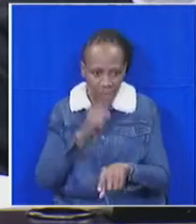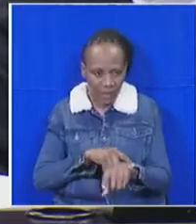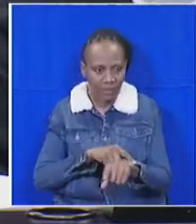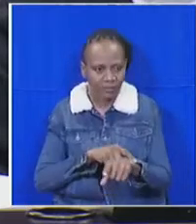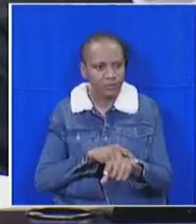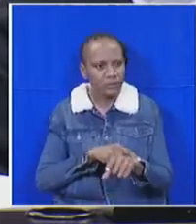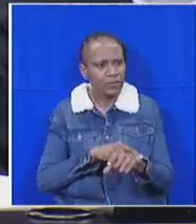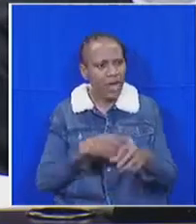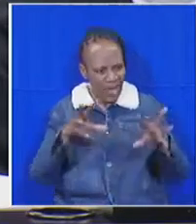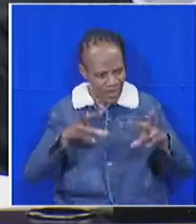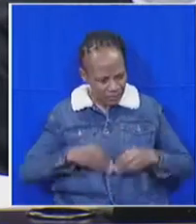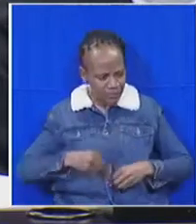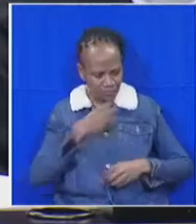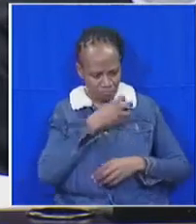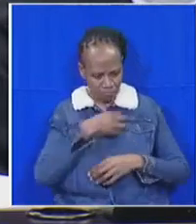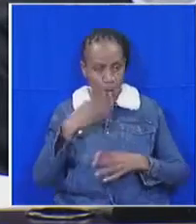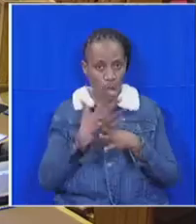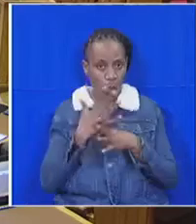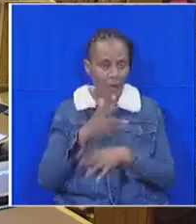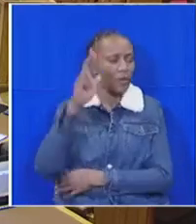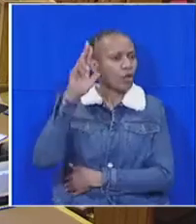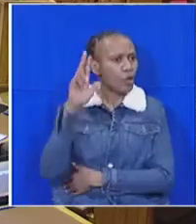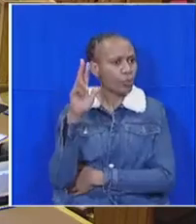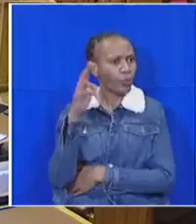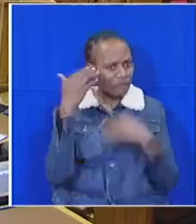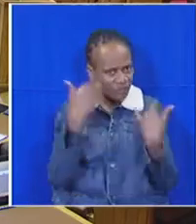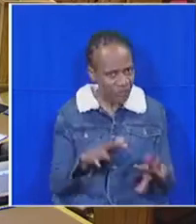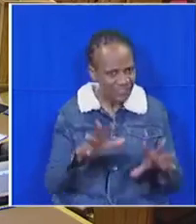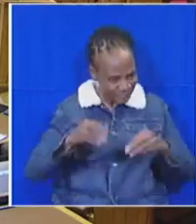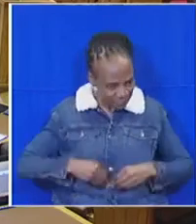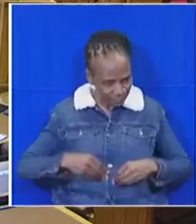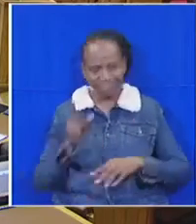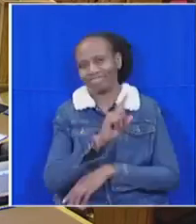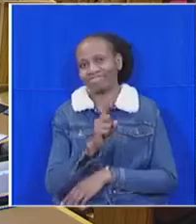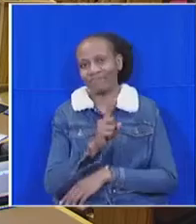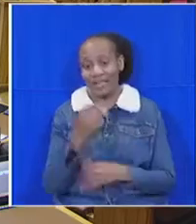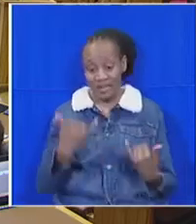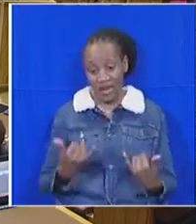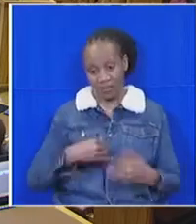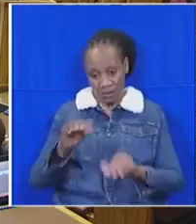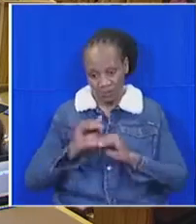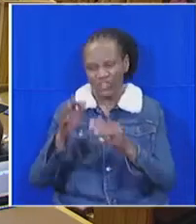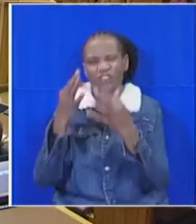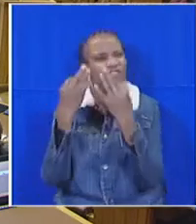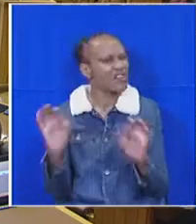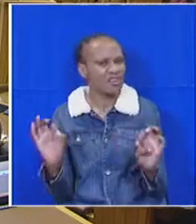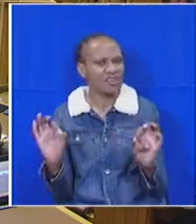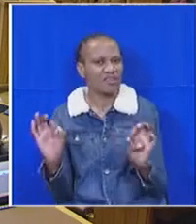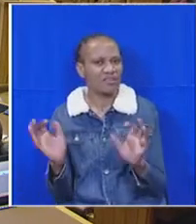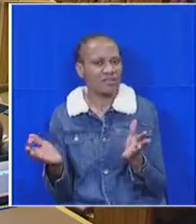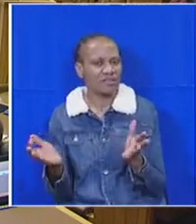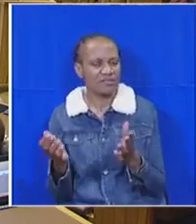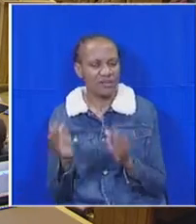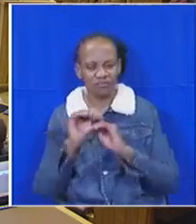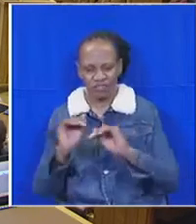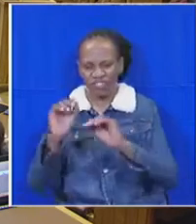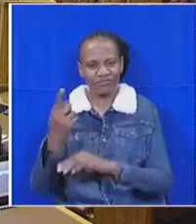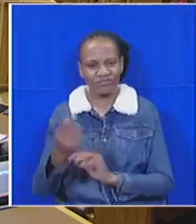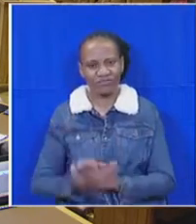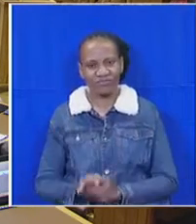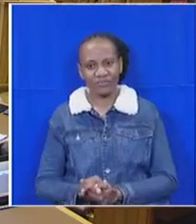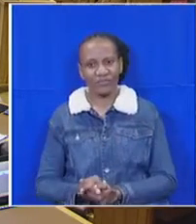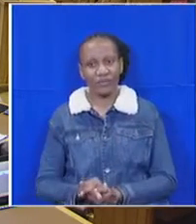sworn in as a councillor. Now I'm giving you free education. Now, but I